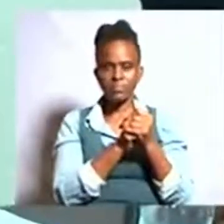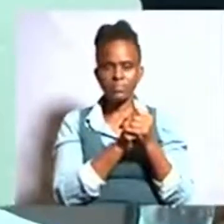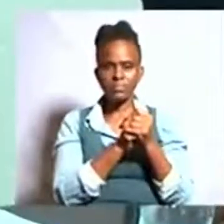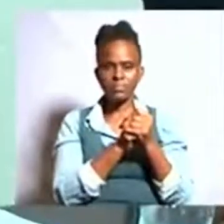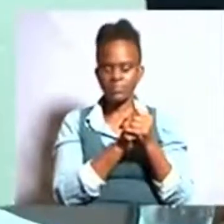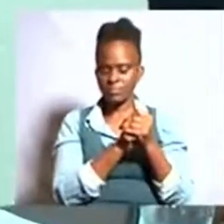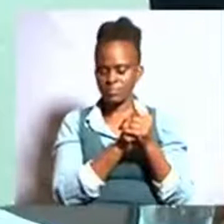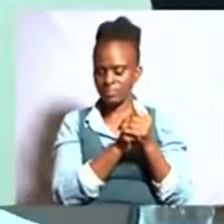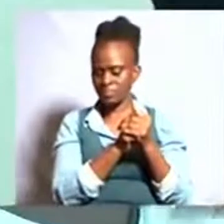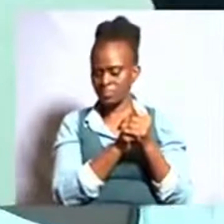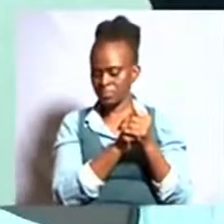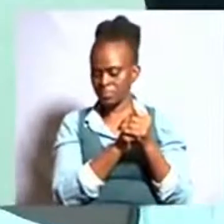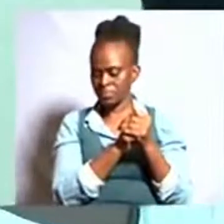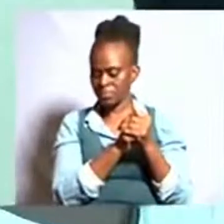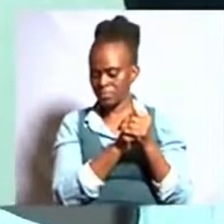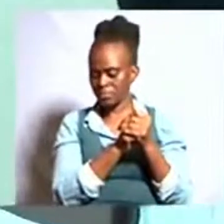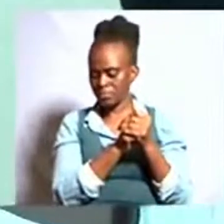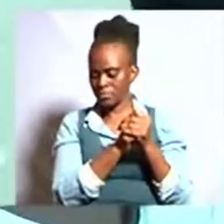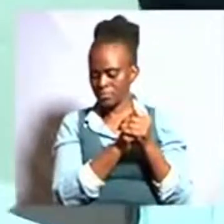Appendix 4,